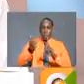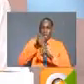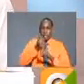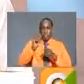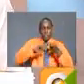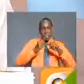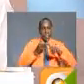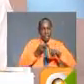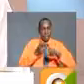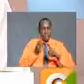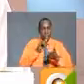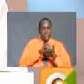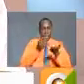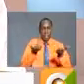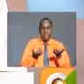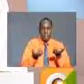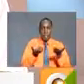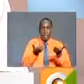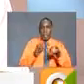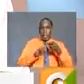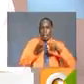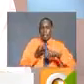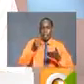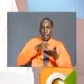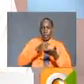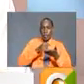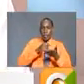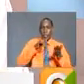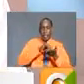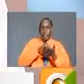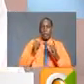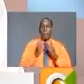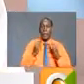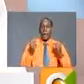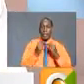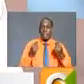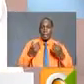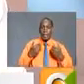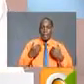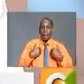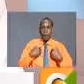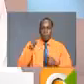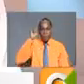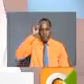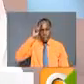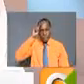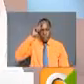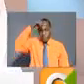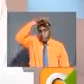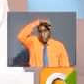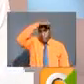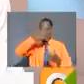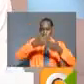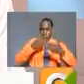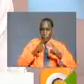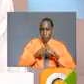required standards. Among the required standards is a requirement that pastors have a theology degree